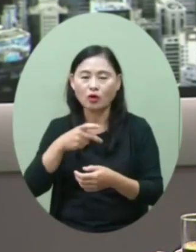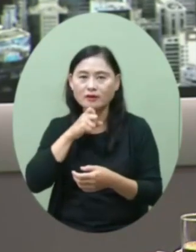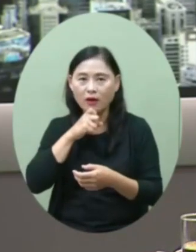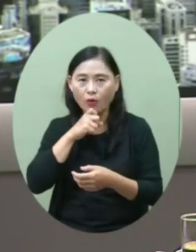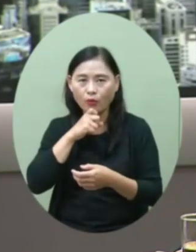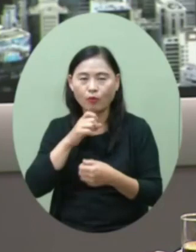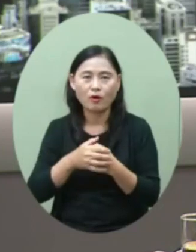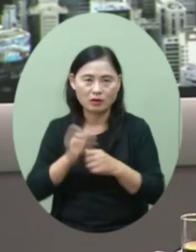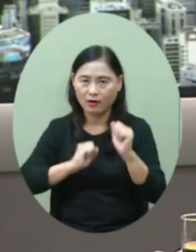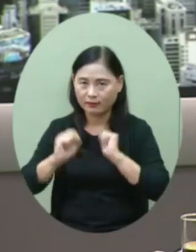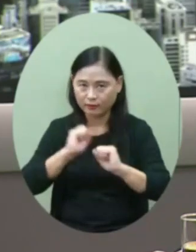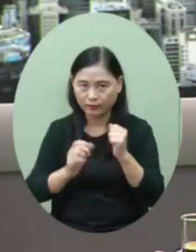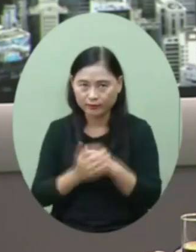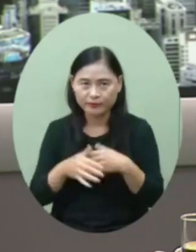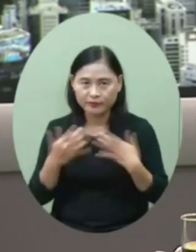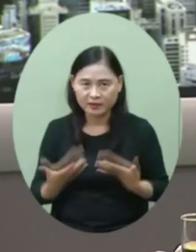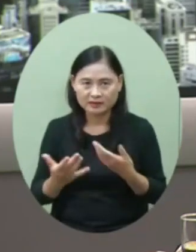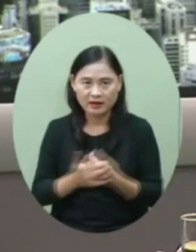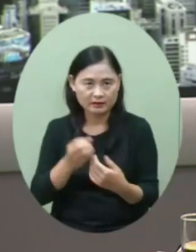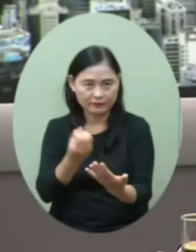to happen.